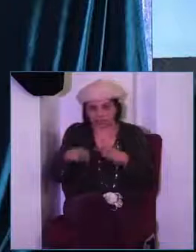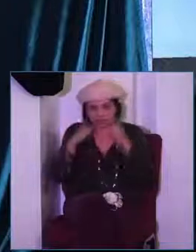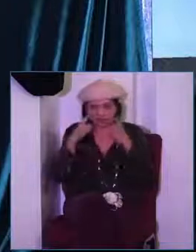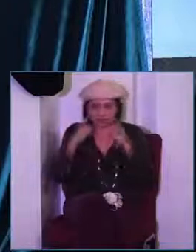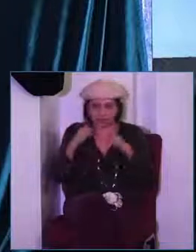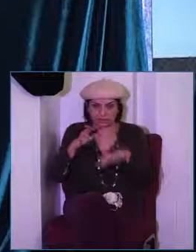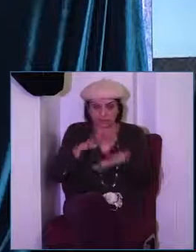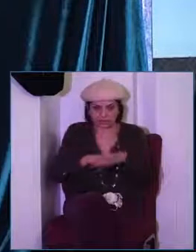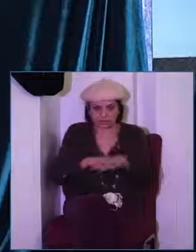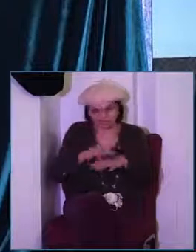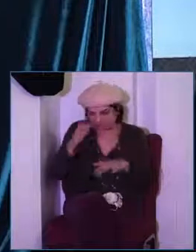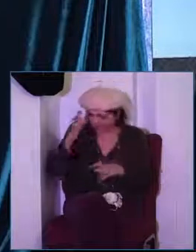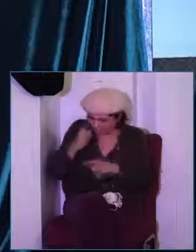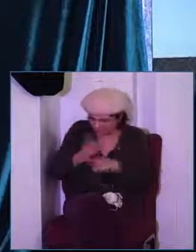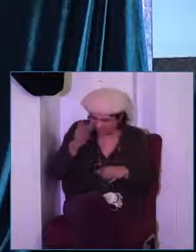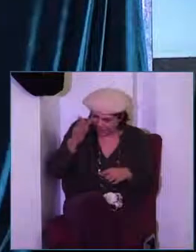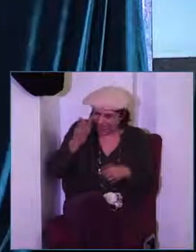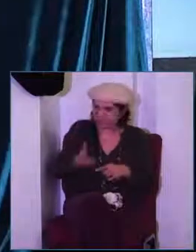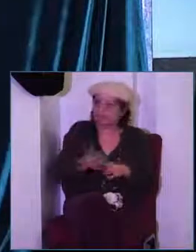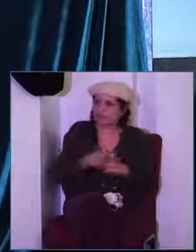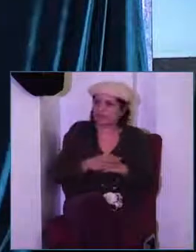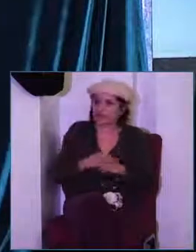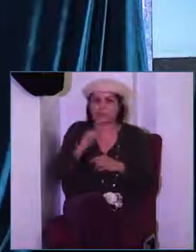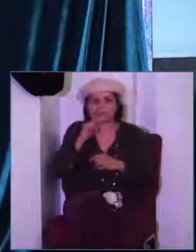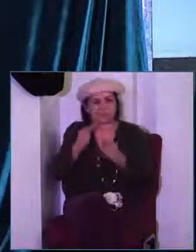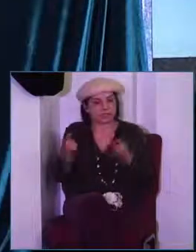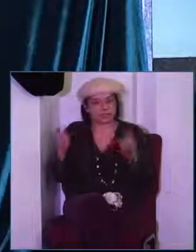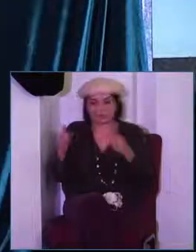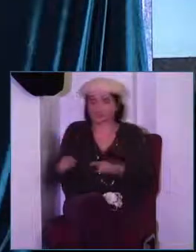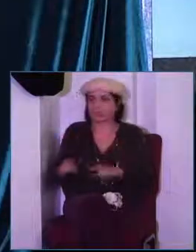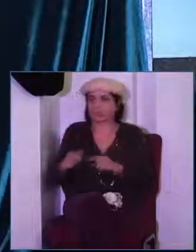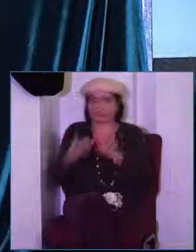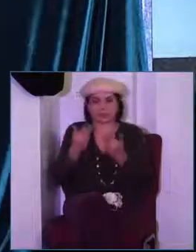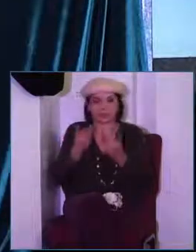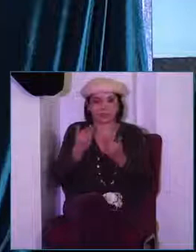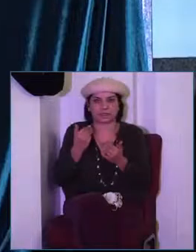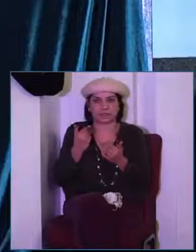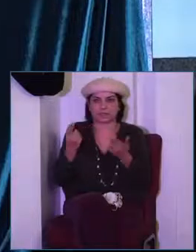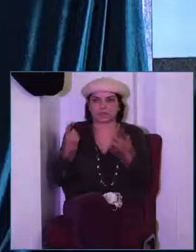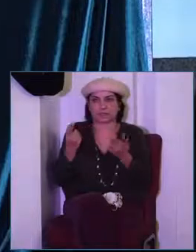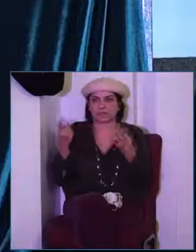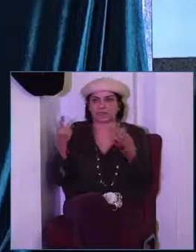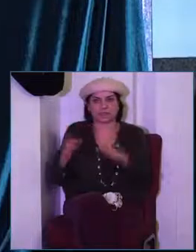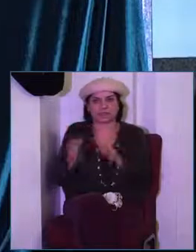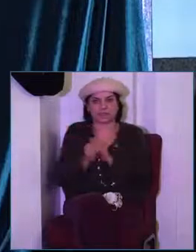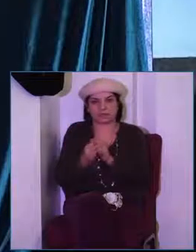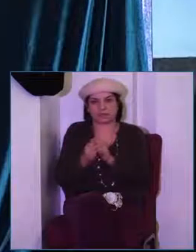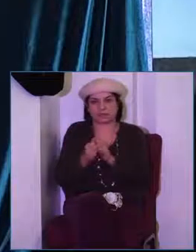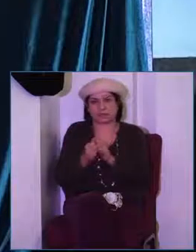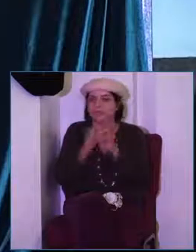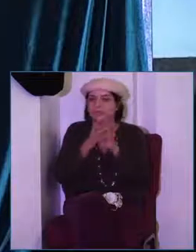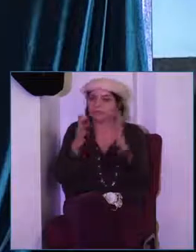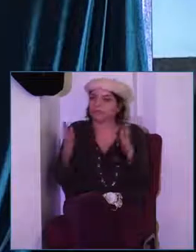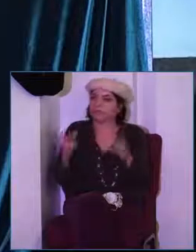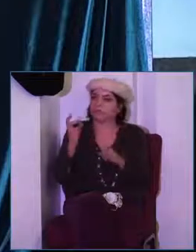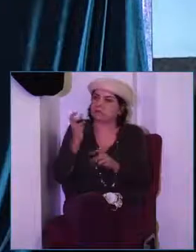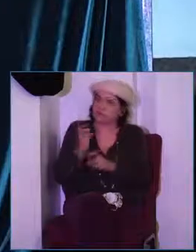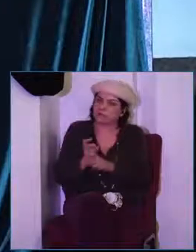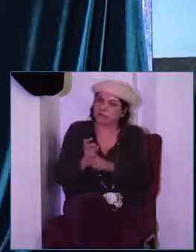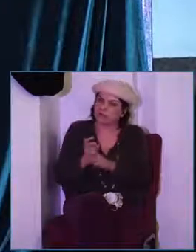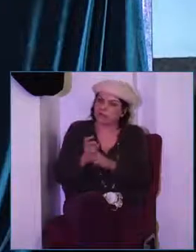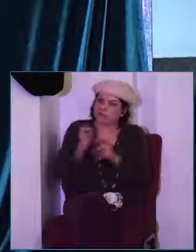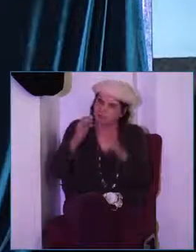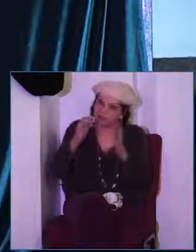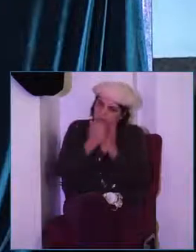right there. That didn't come easily. That came with a lot of hard knocks in life. But that